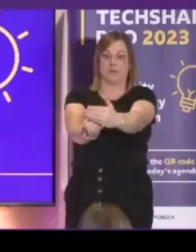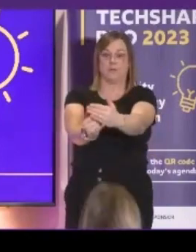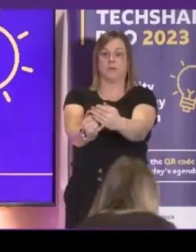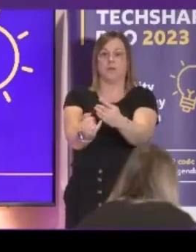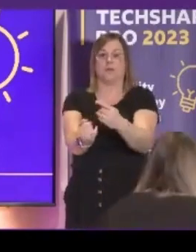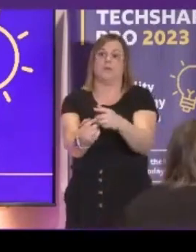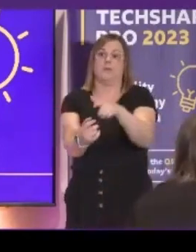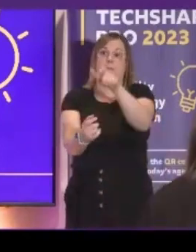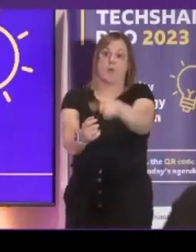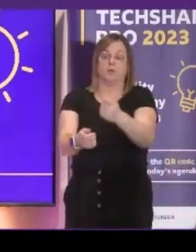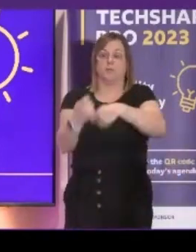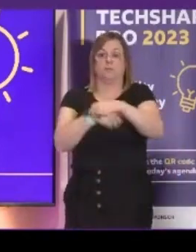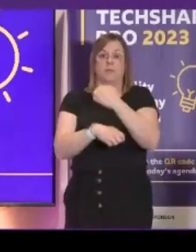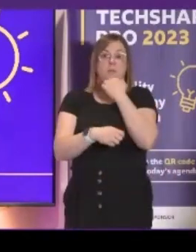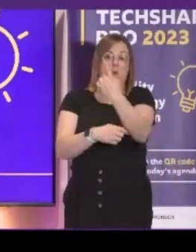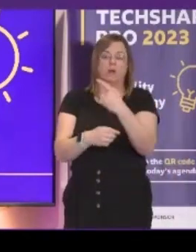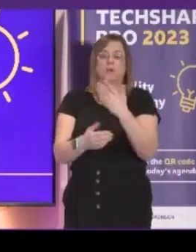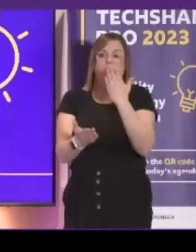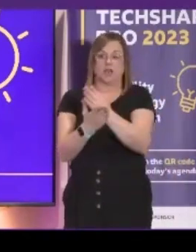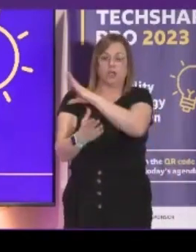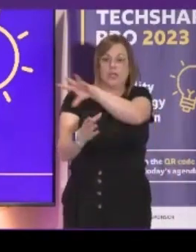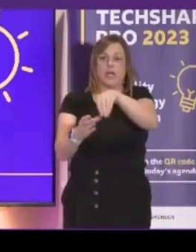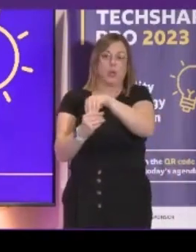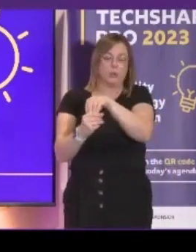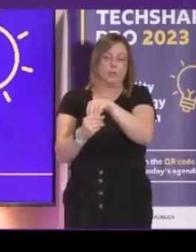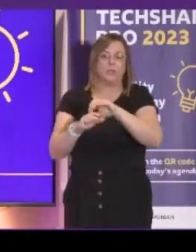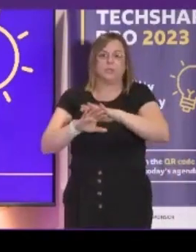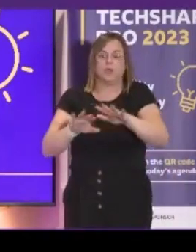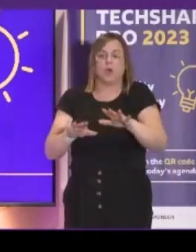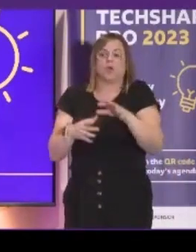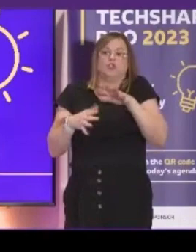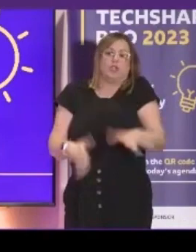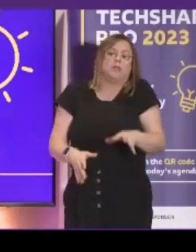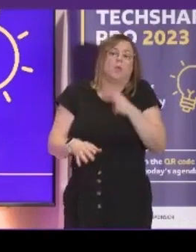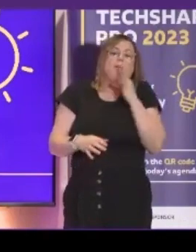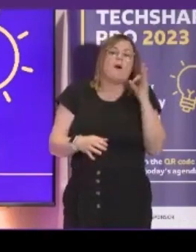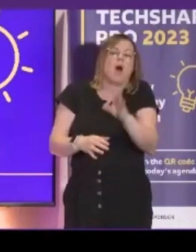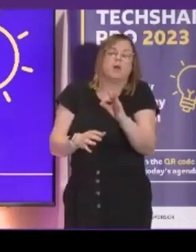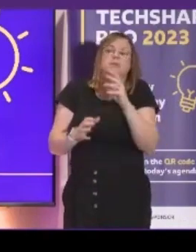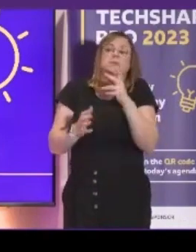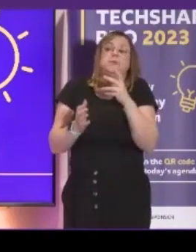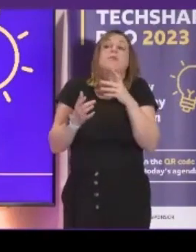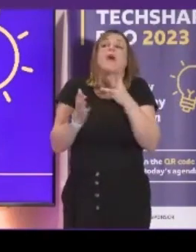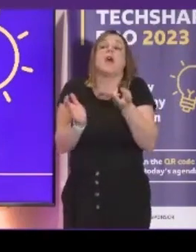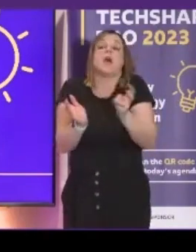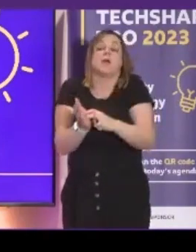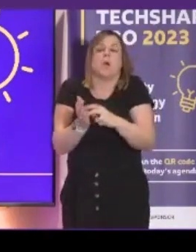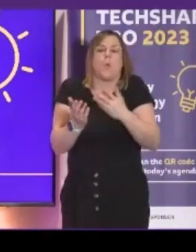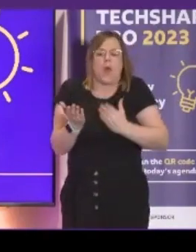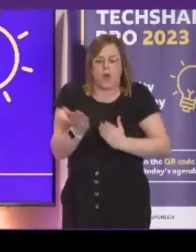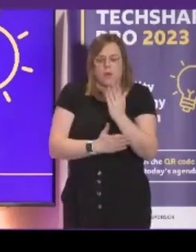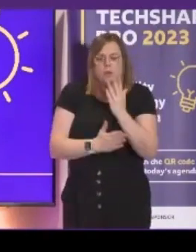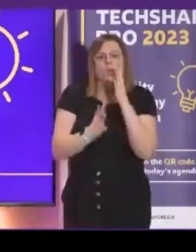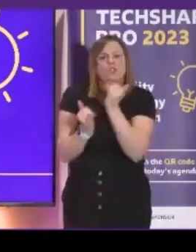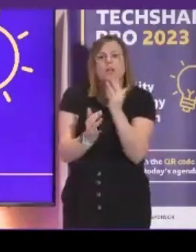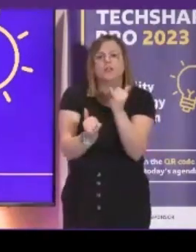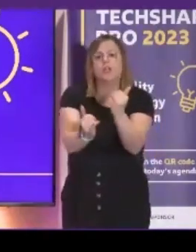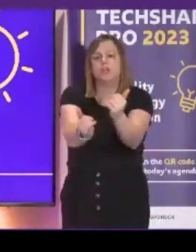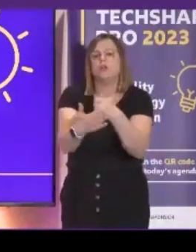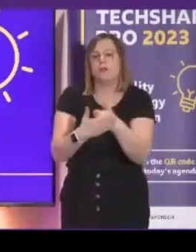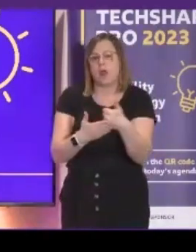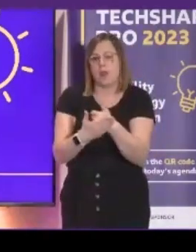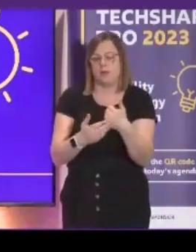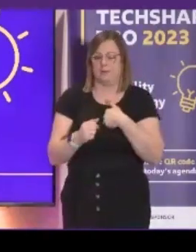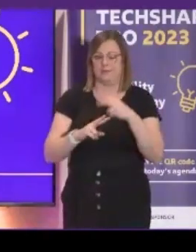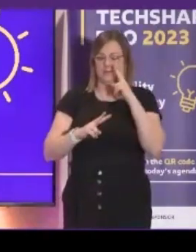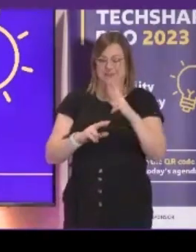we do is kind of built into that. So it's not just we've asked the questions, we've then contracted them, we're then checking that as we go through. So I think that's where I